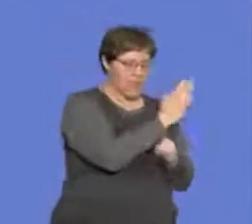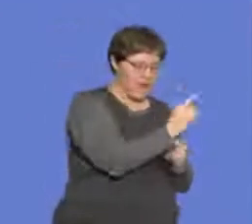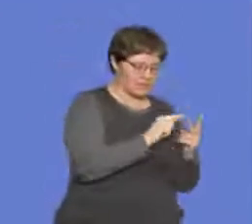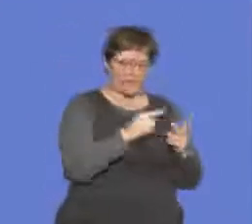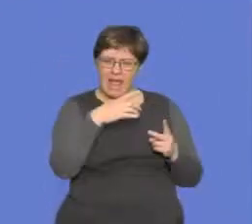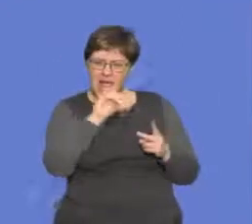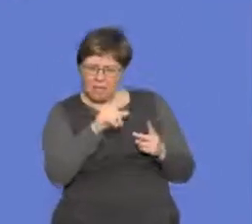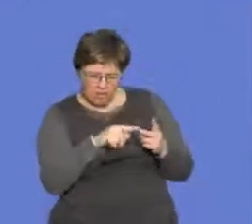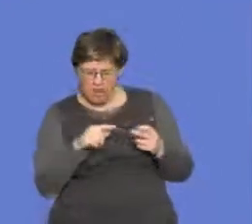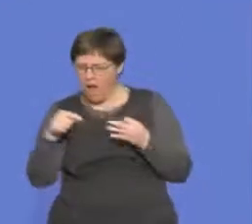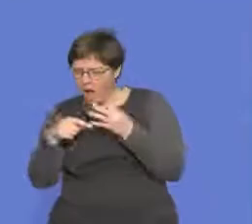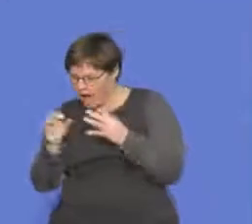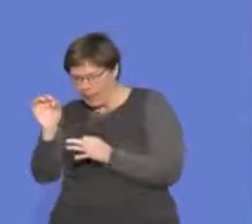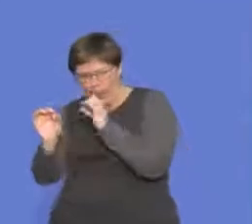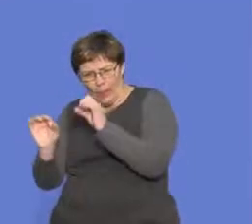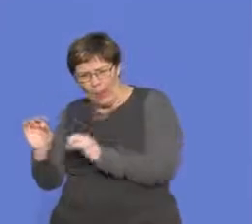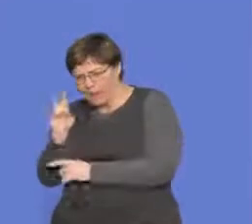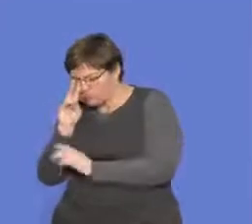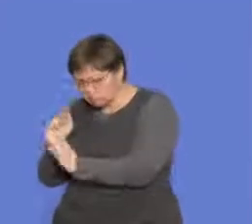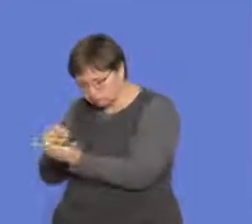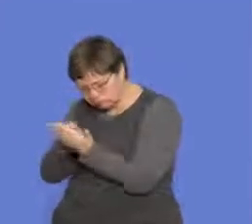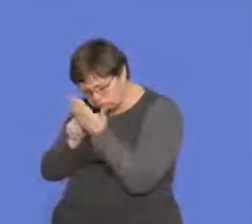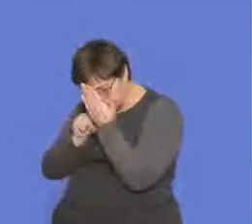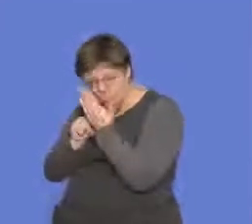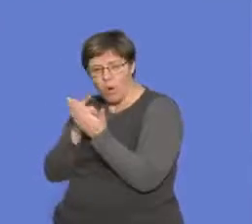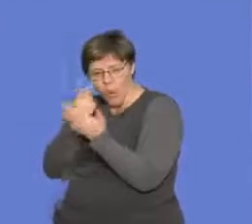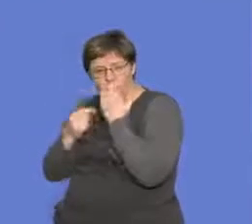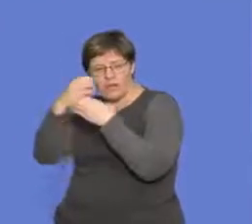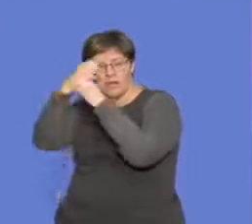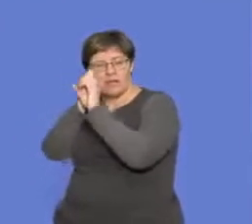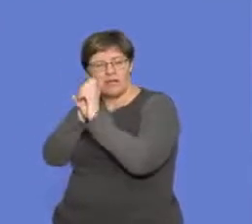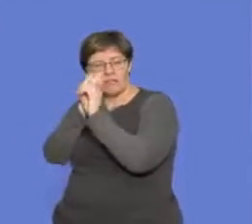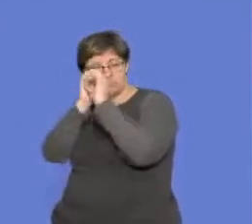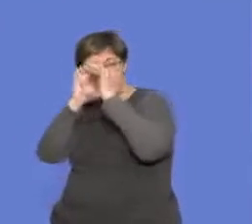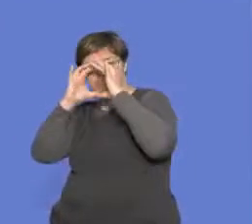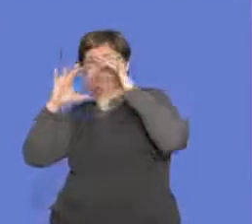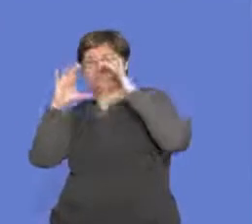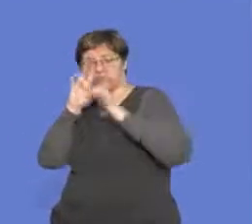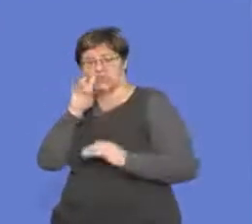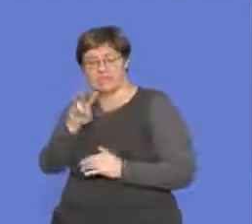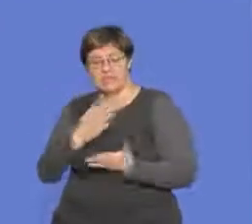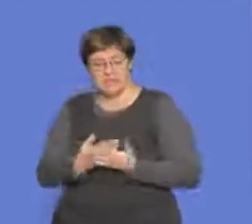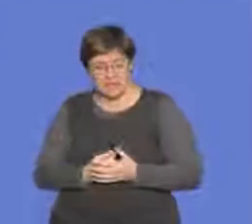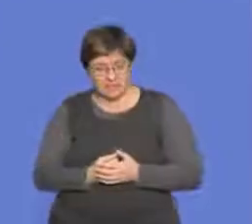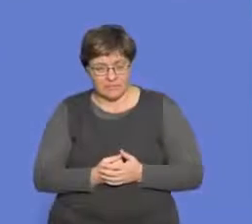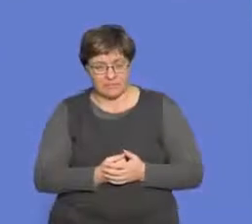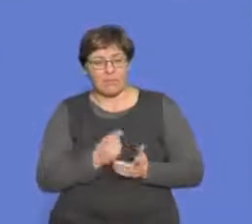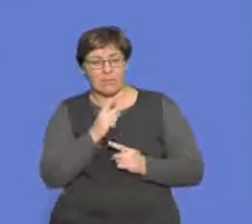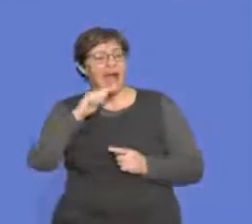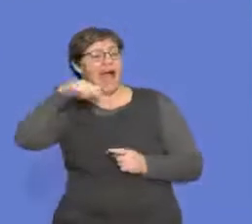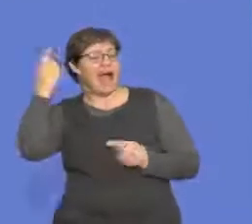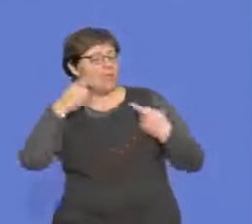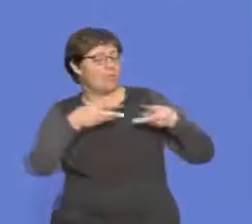there were things that were microscopic that could be seen only with some magnification tool, and that opened up another dimension